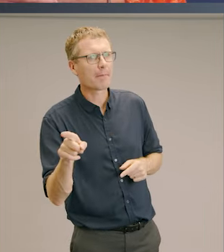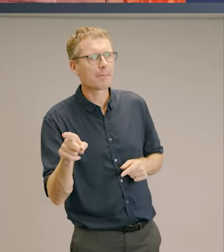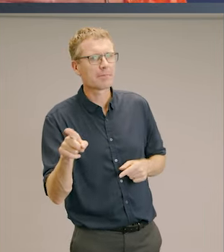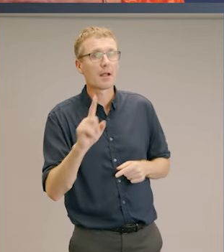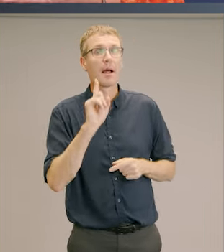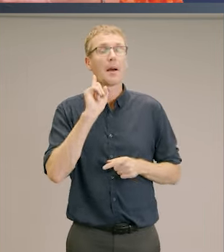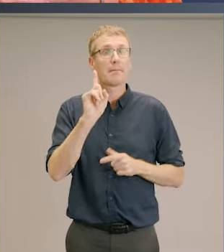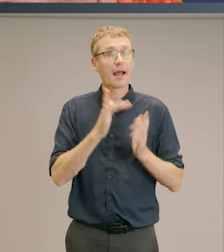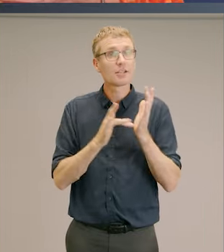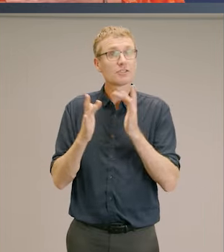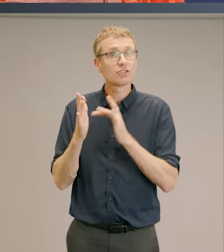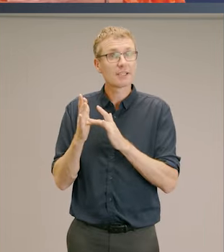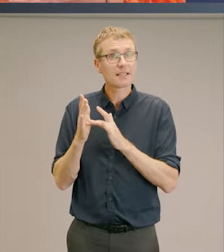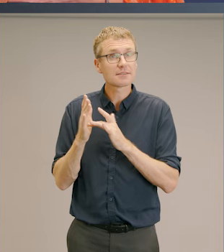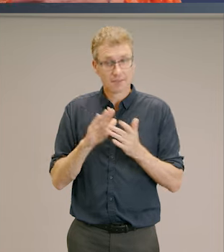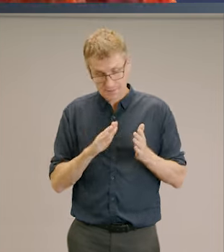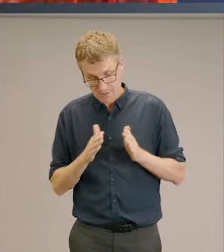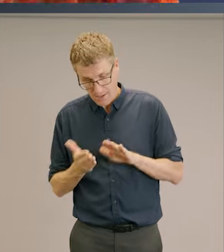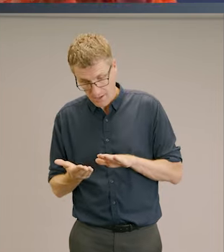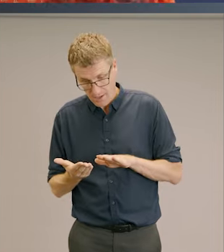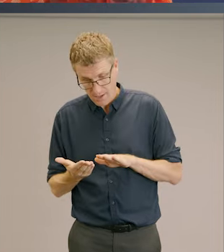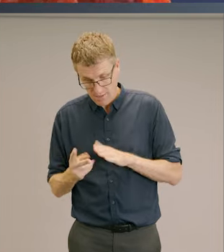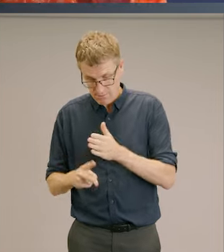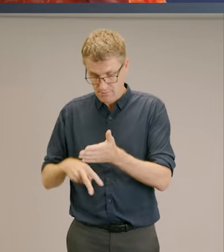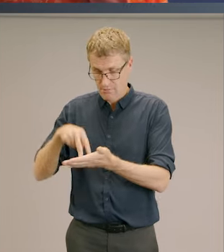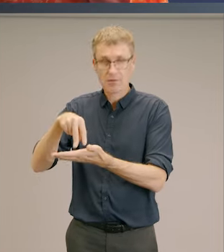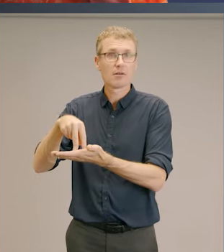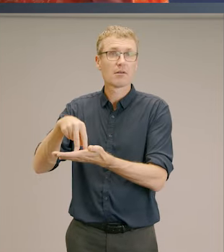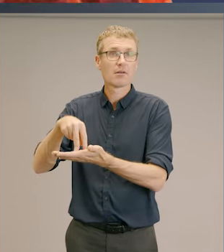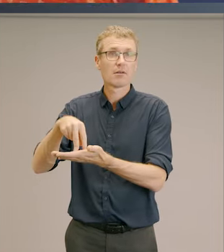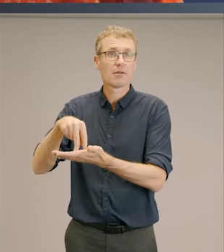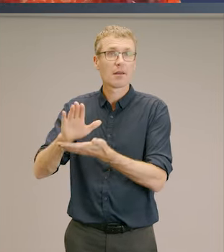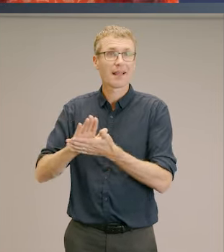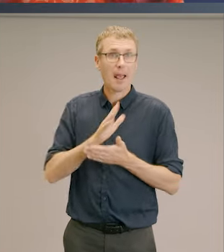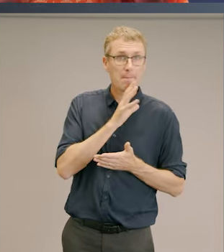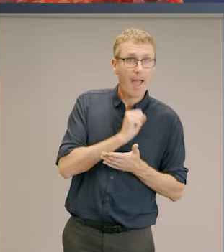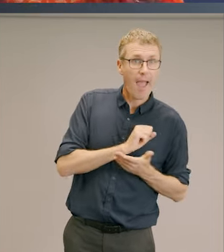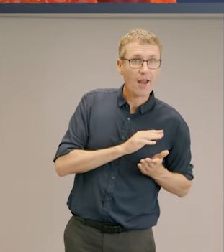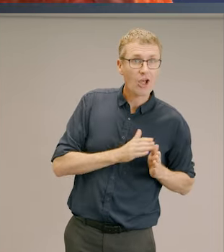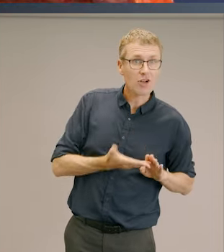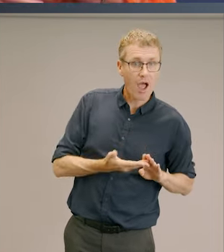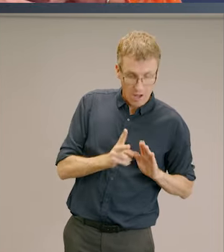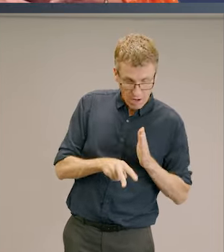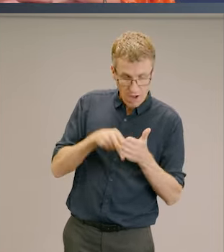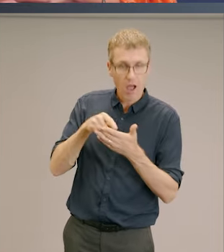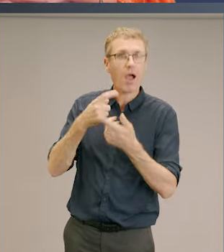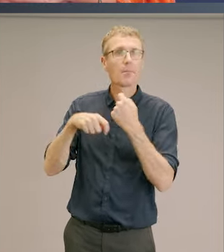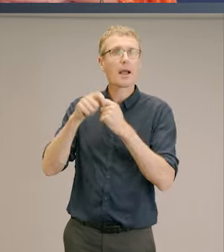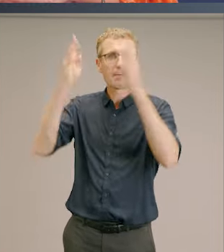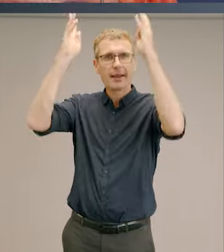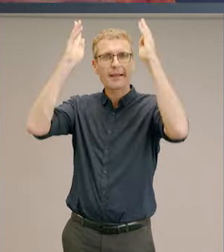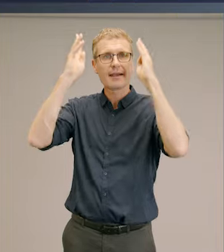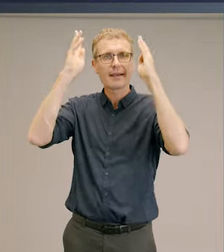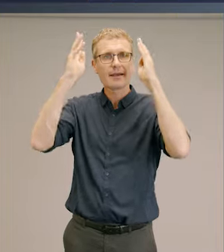they yelled, crucify him. But through his death and resurrection, Jesus the man became Jesus the